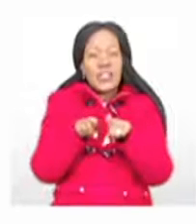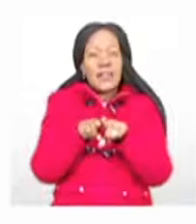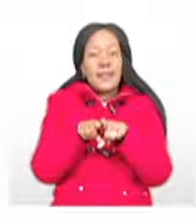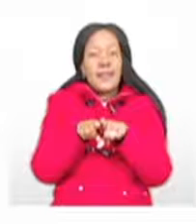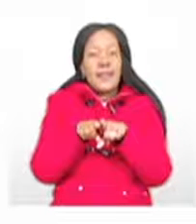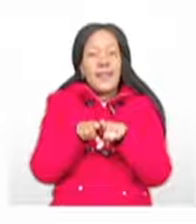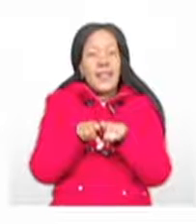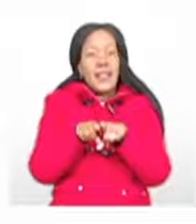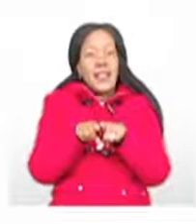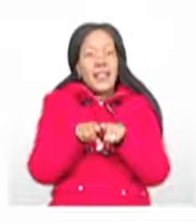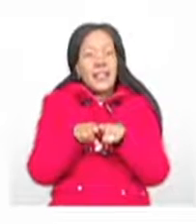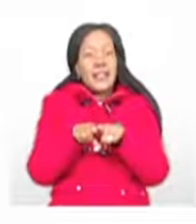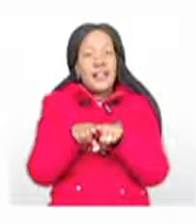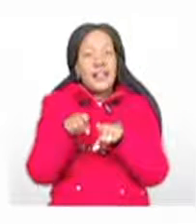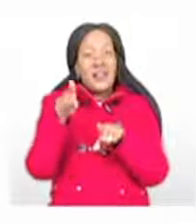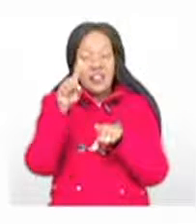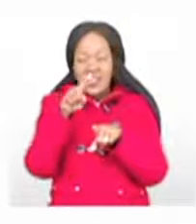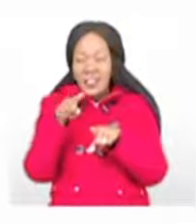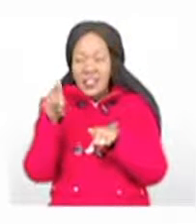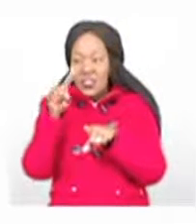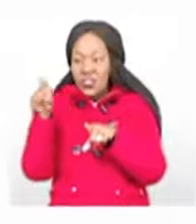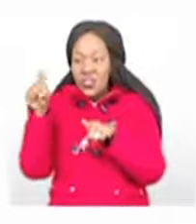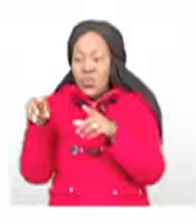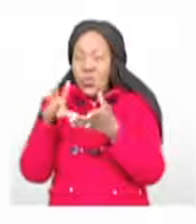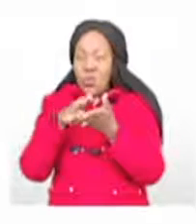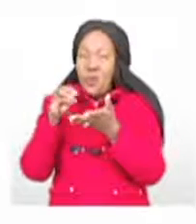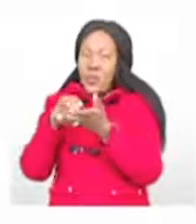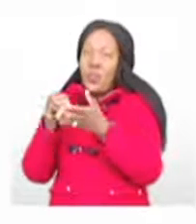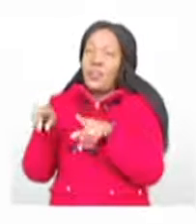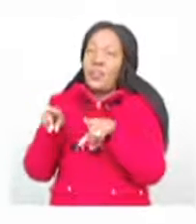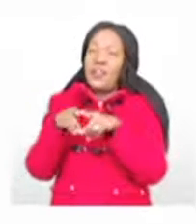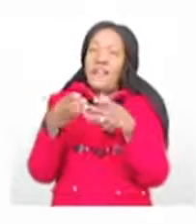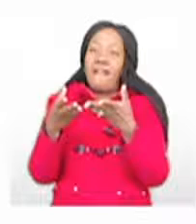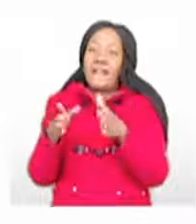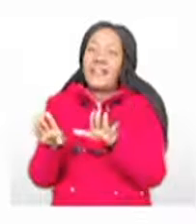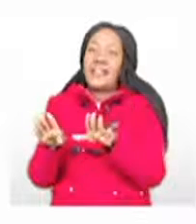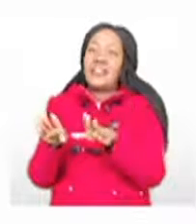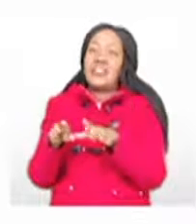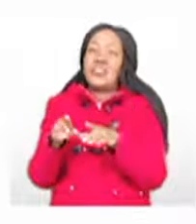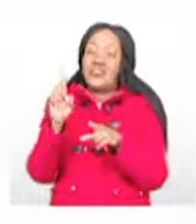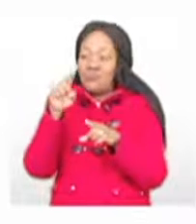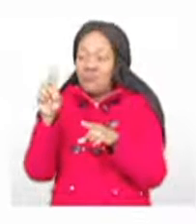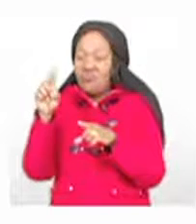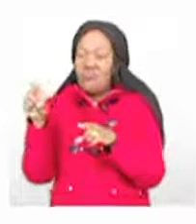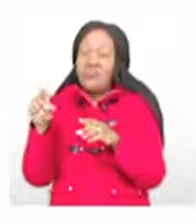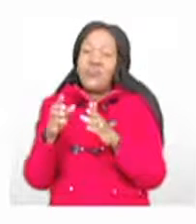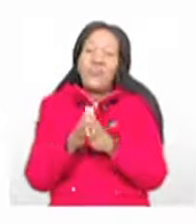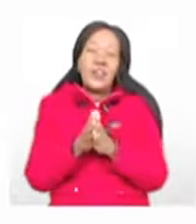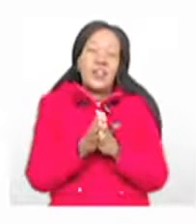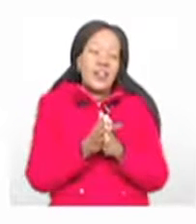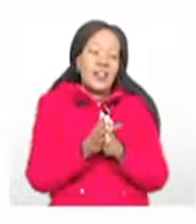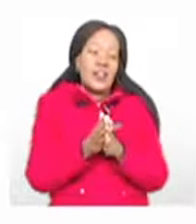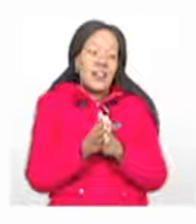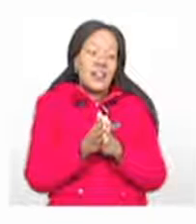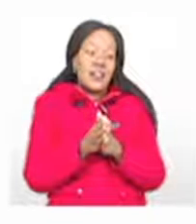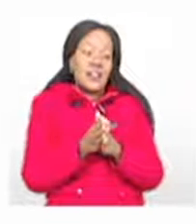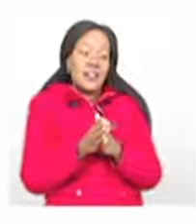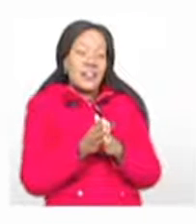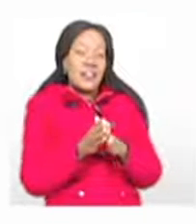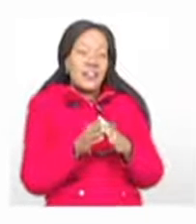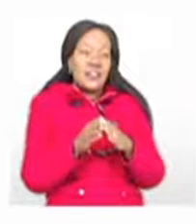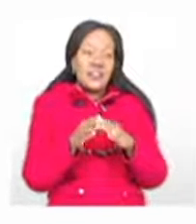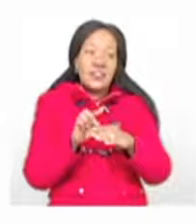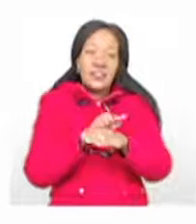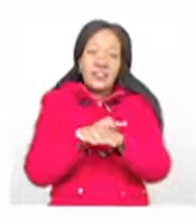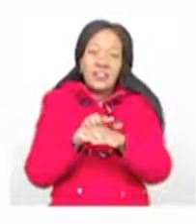oval shapes on the line to complete the pattern. Let's do that. And then we move